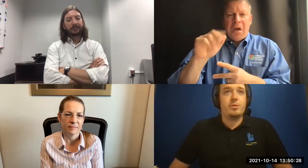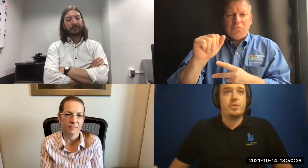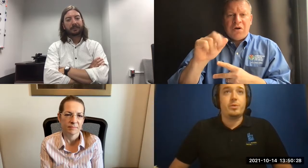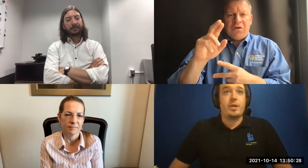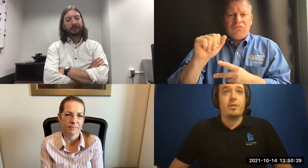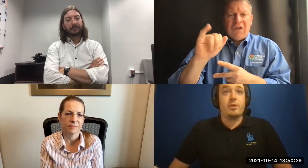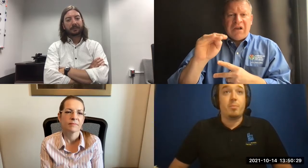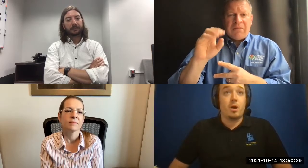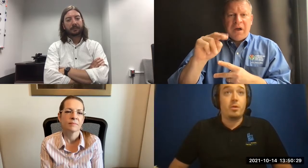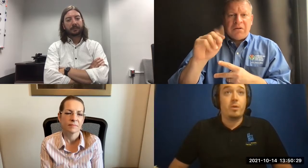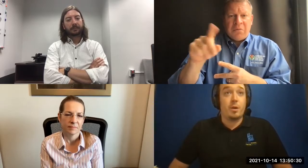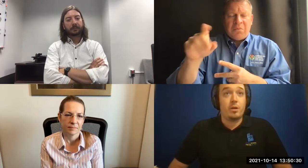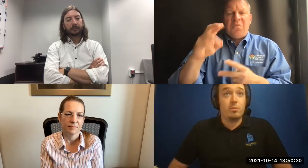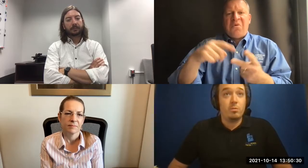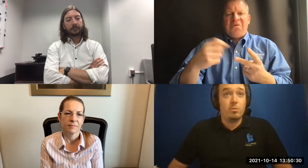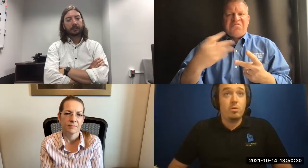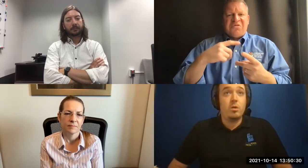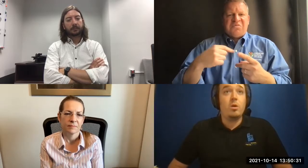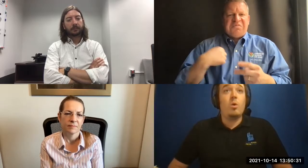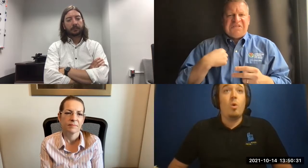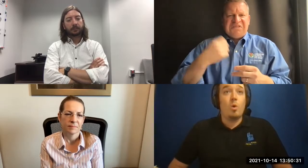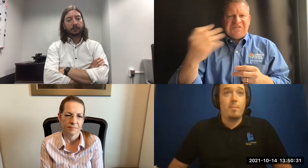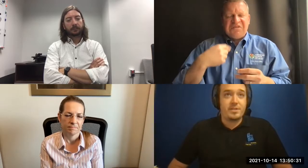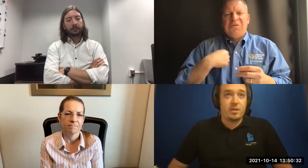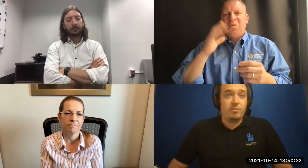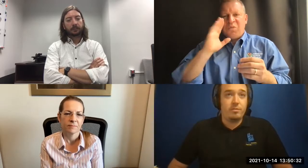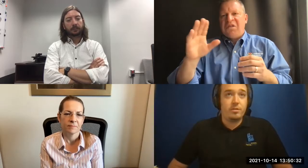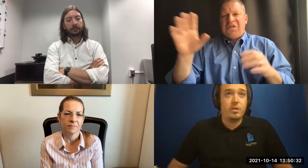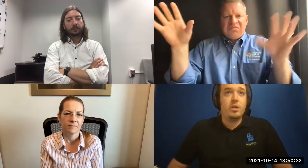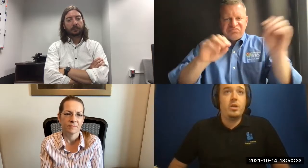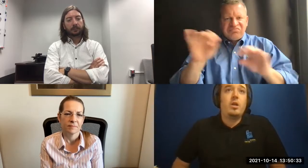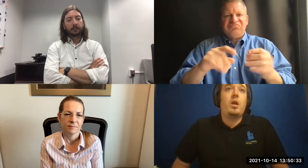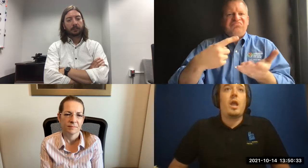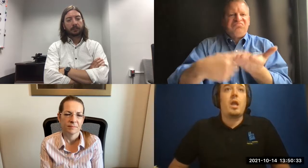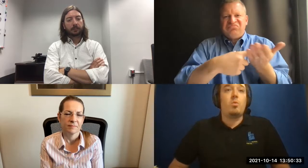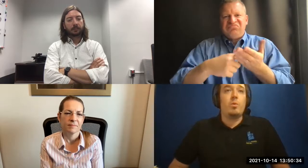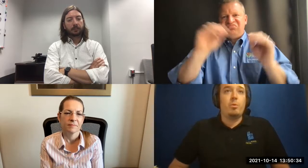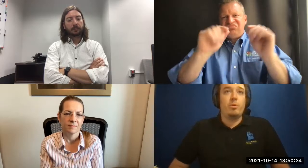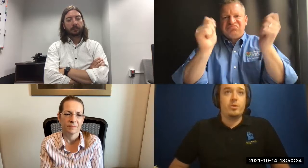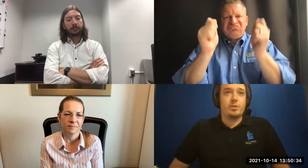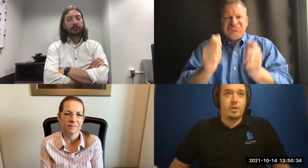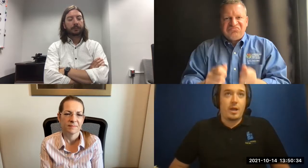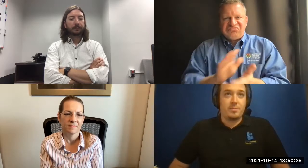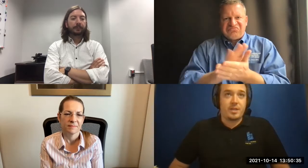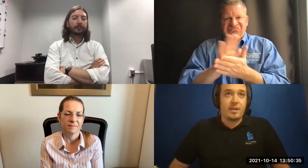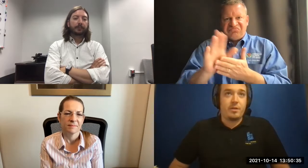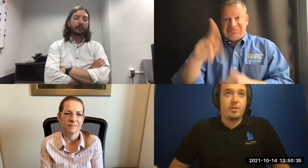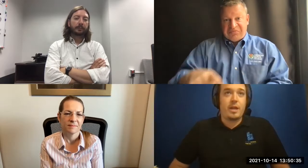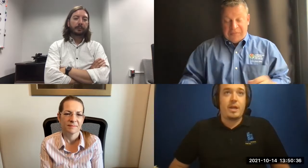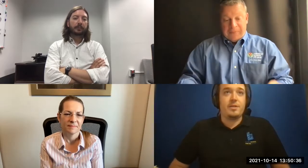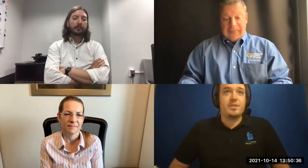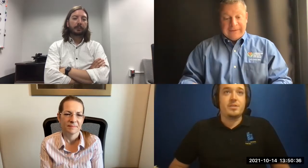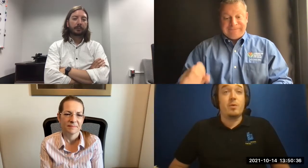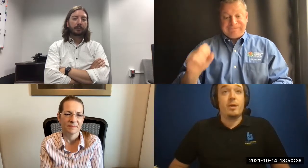email those to either Barbara Raimondo or myself, and we will pull those items